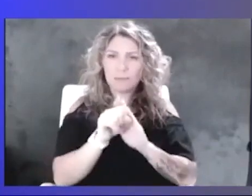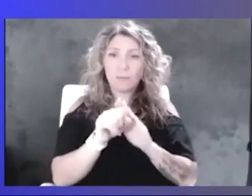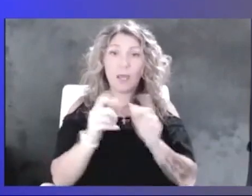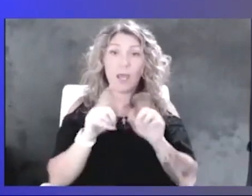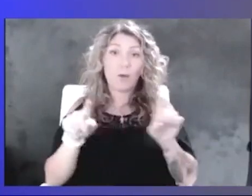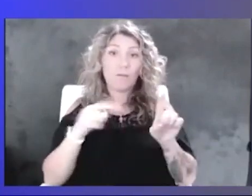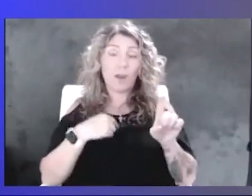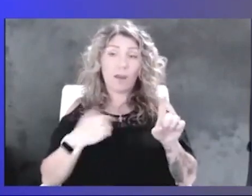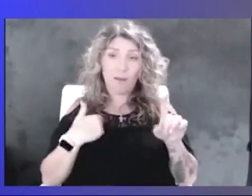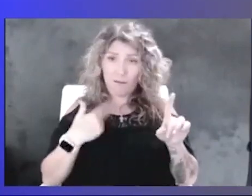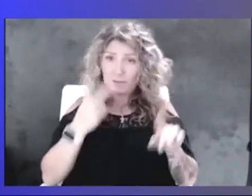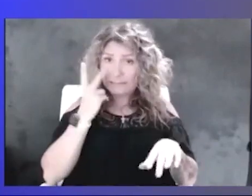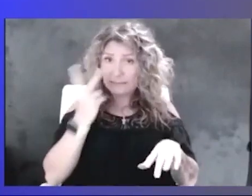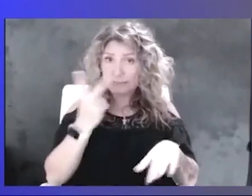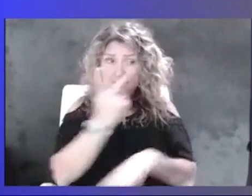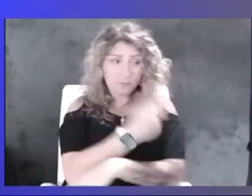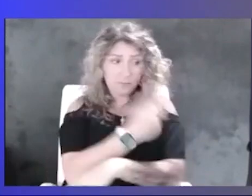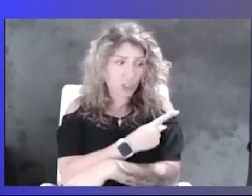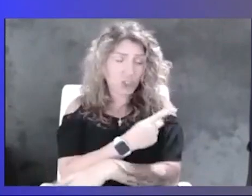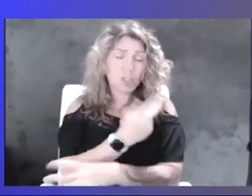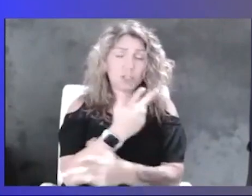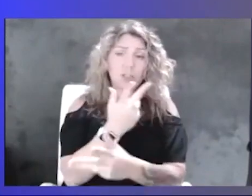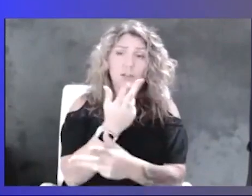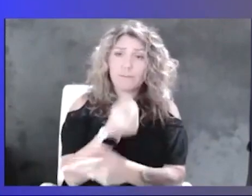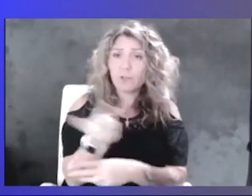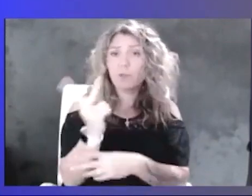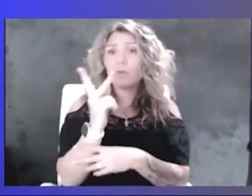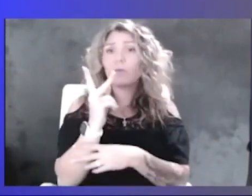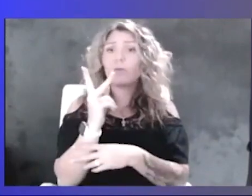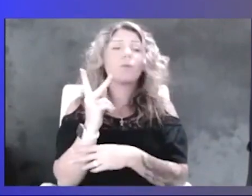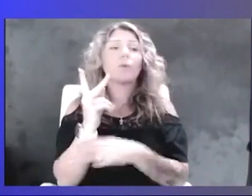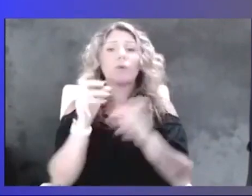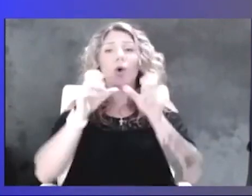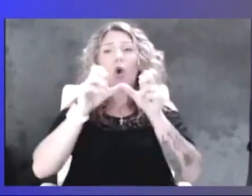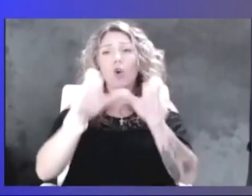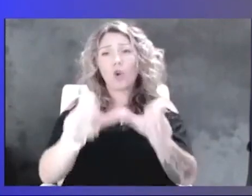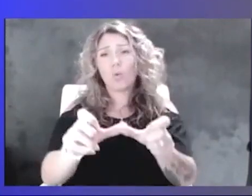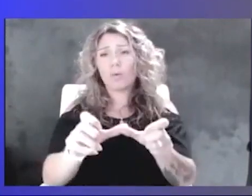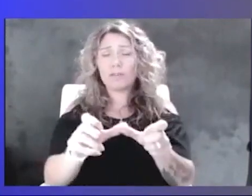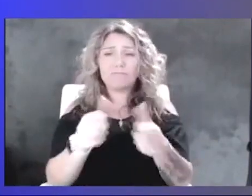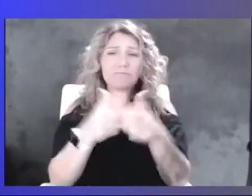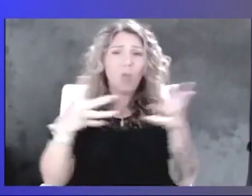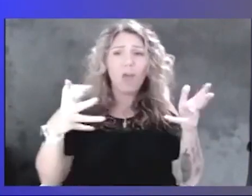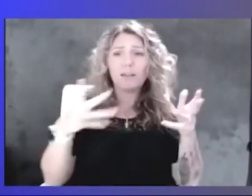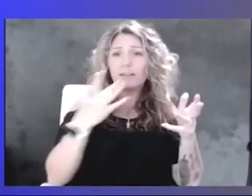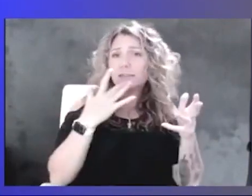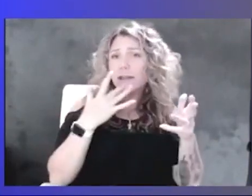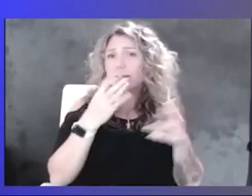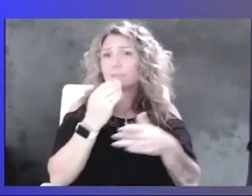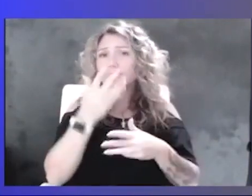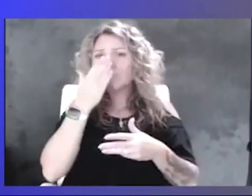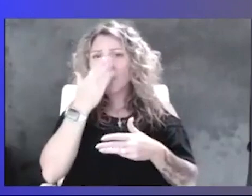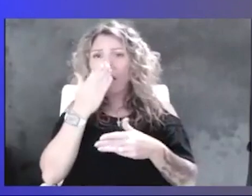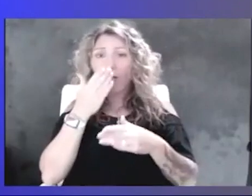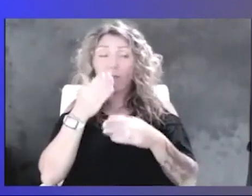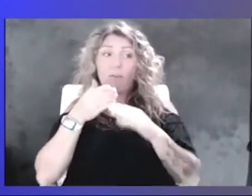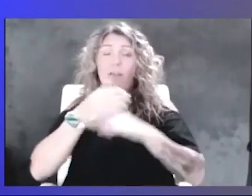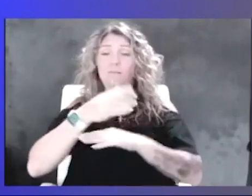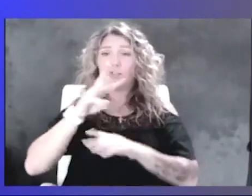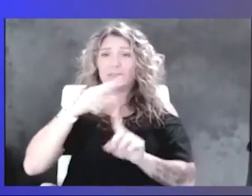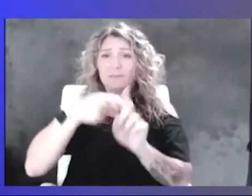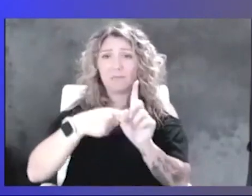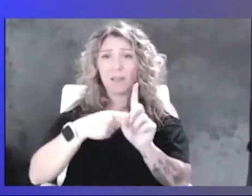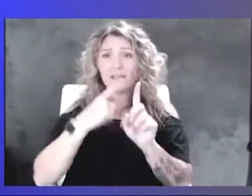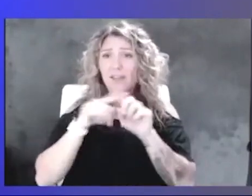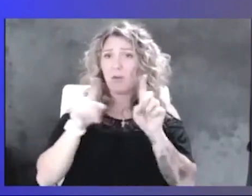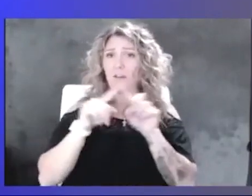seen a patient or two that have had ongoing loss of taste and smell for over 6 months. However, the last one I saw was actually his taste